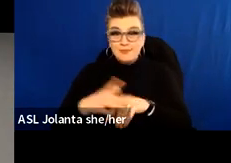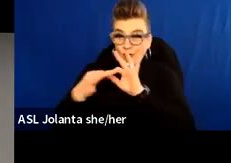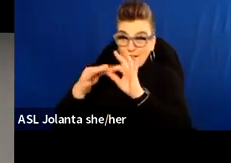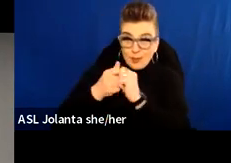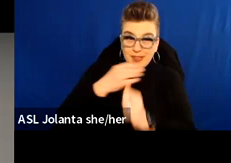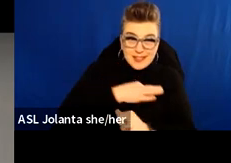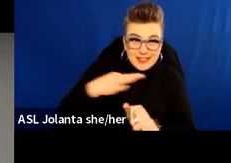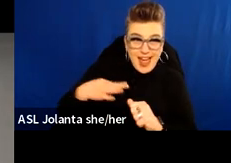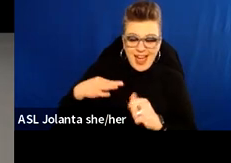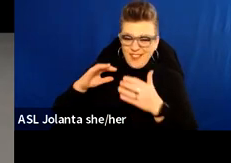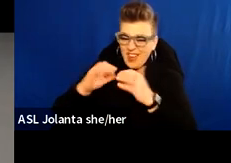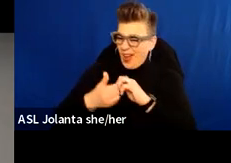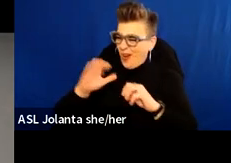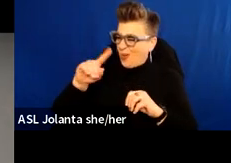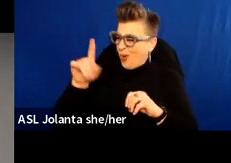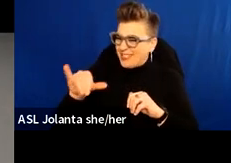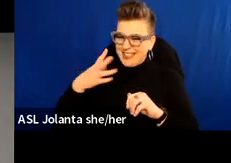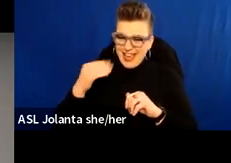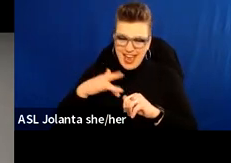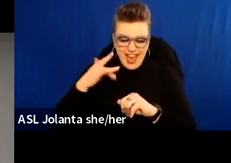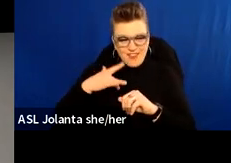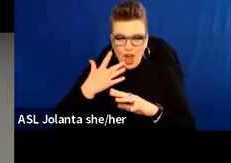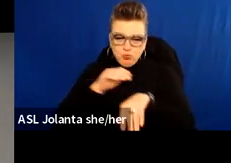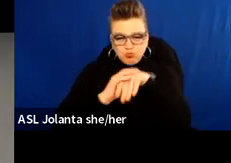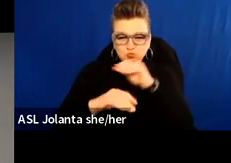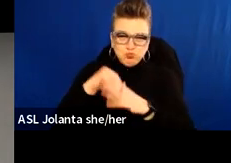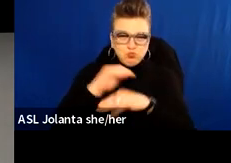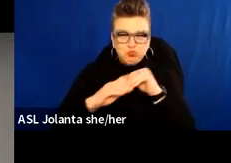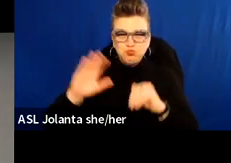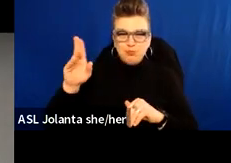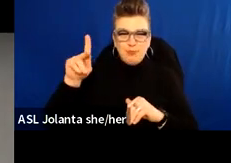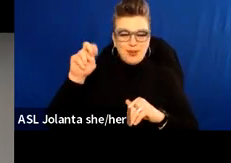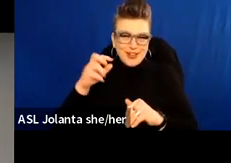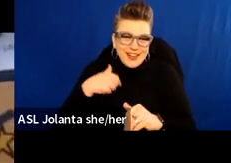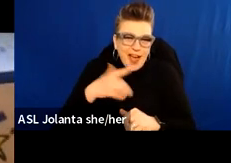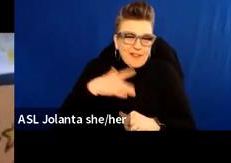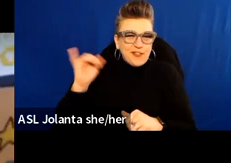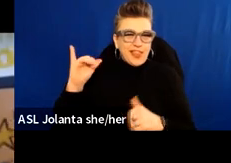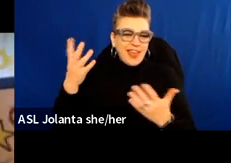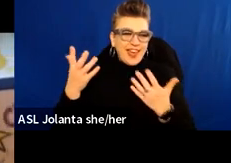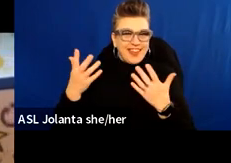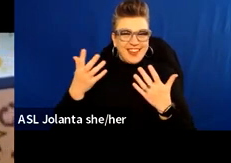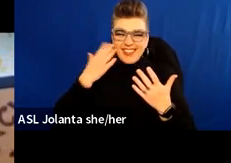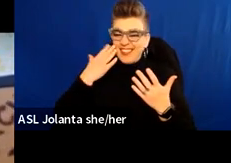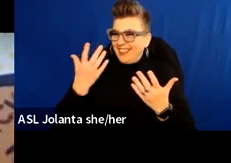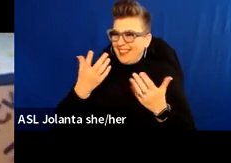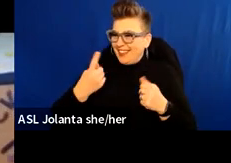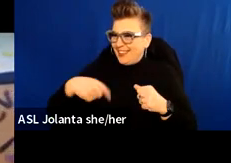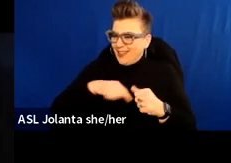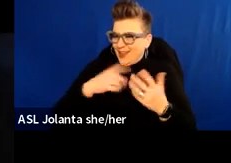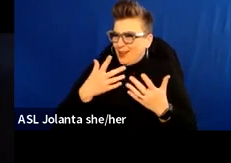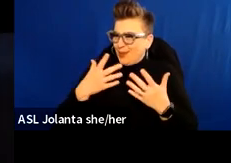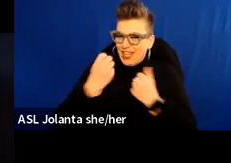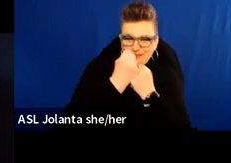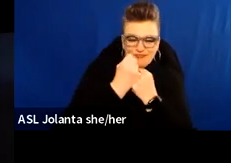how cozy and how of a home they make the perk feel um i feel like whenever you need the support is like